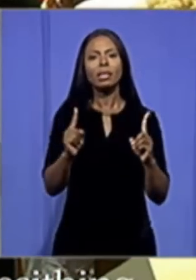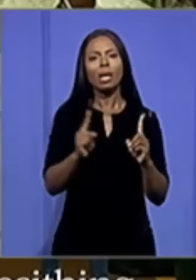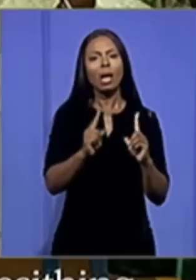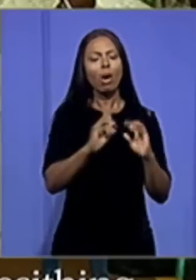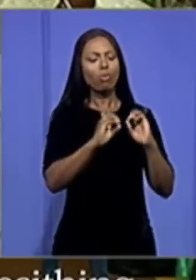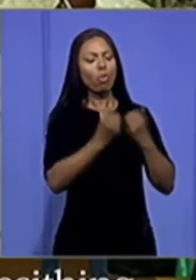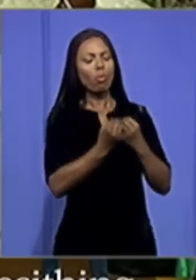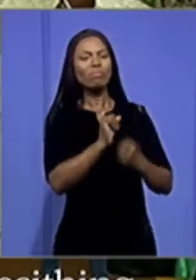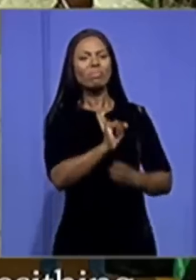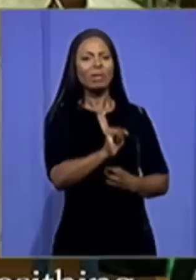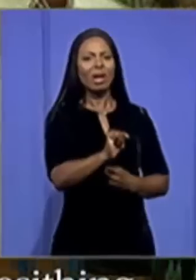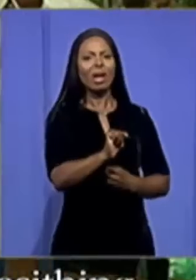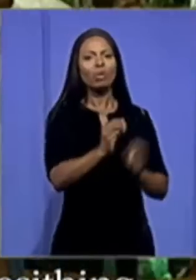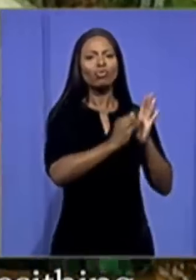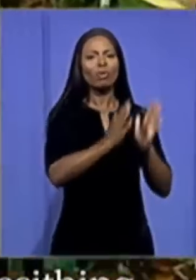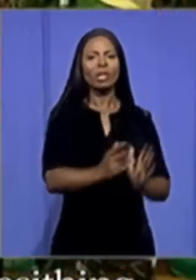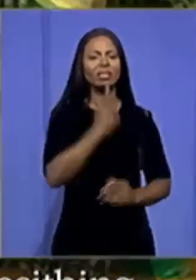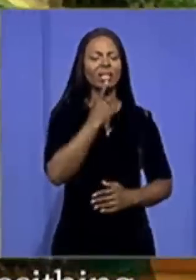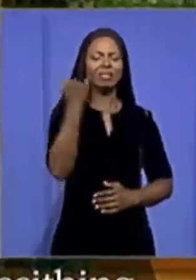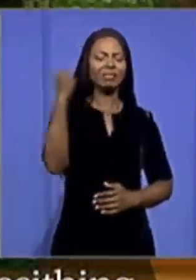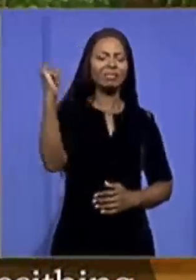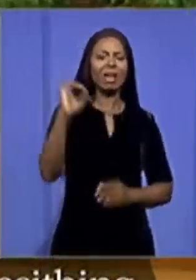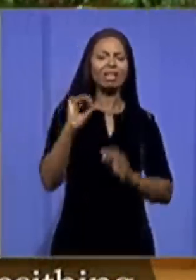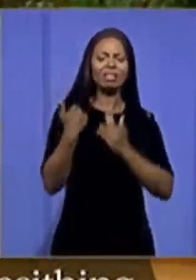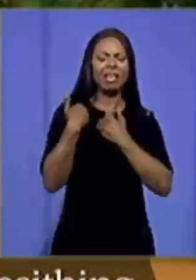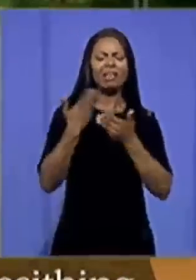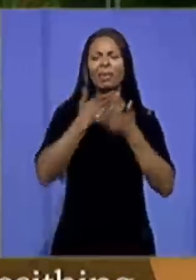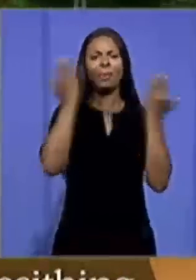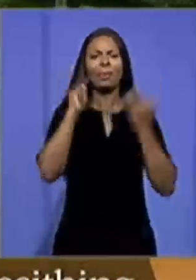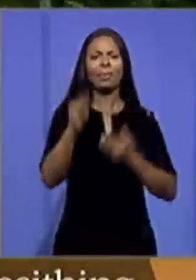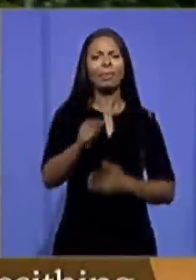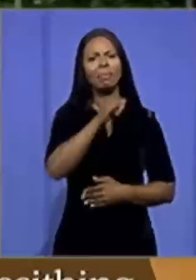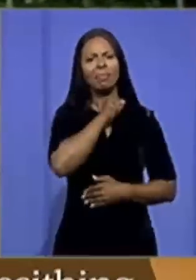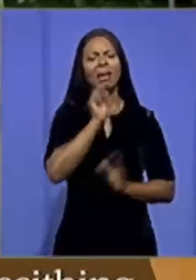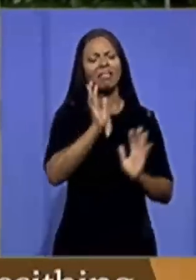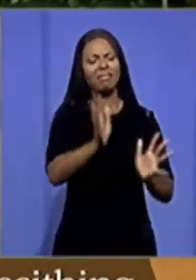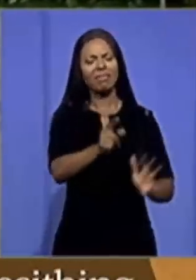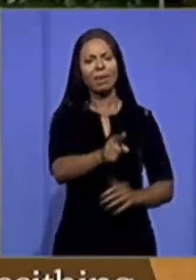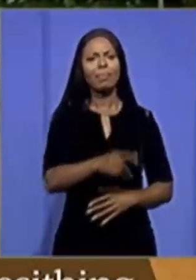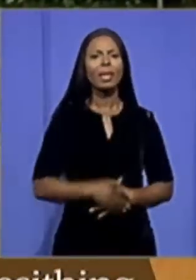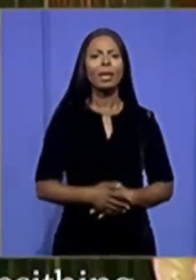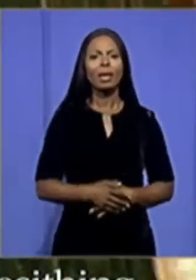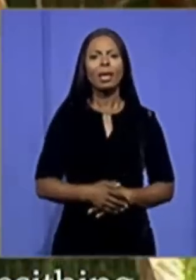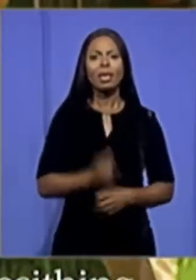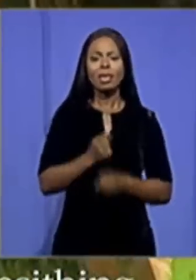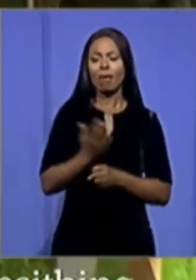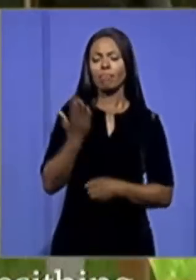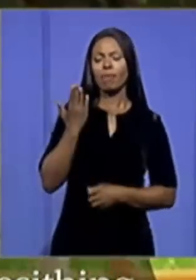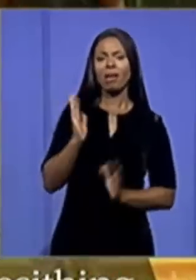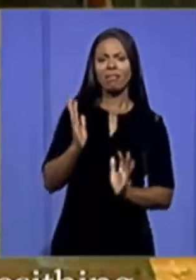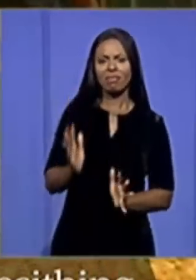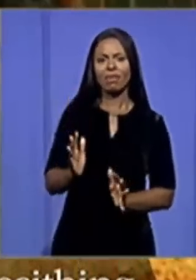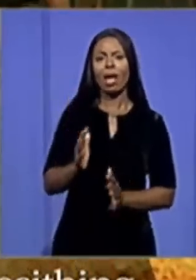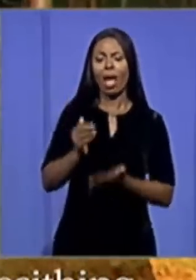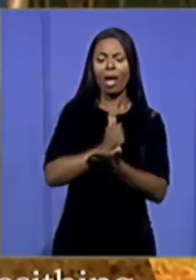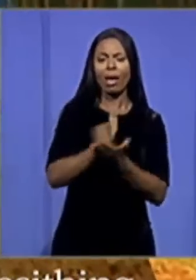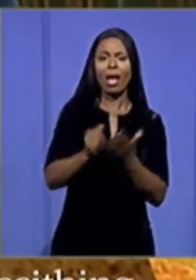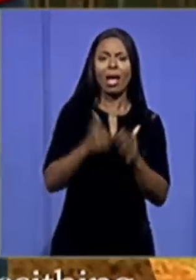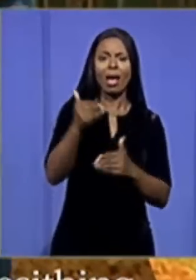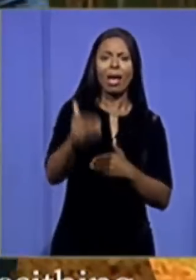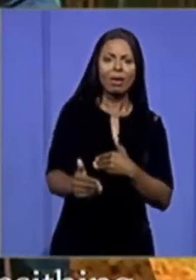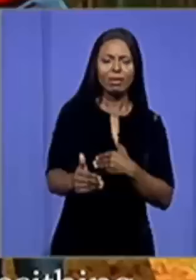seo. Tiragalong ya moragorago mo boithuti wa ngwaga mathomo a ile wa ikhwetša a le kgakanego ka morago go ingwadiša e